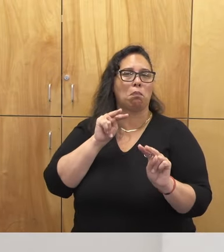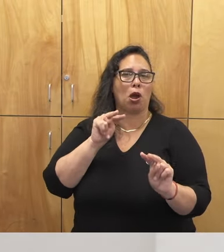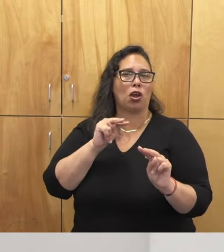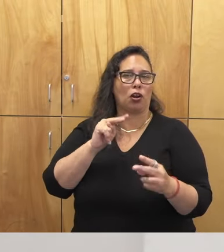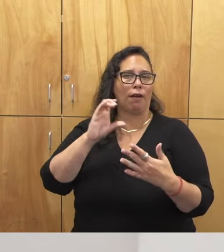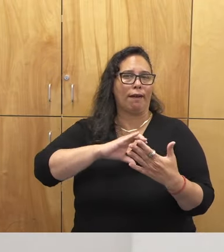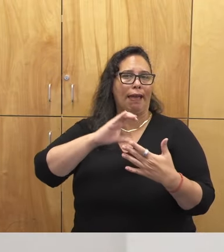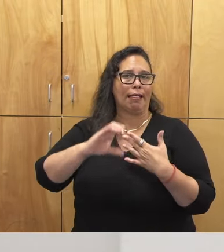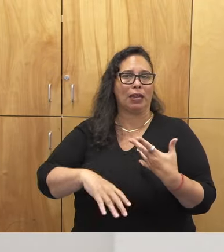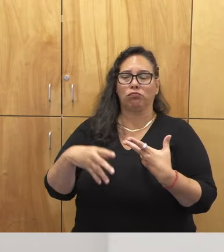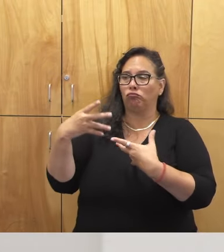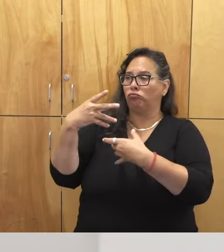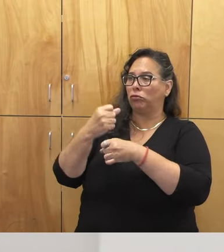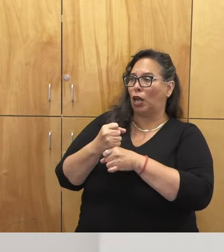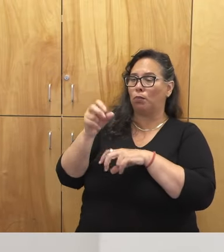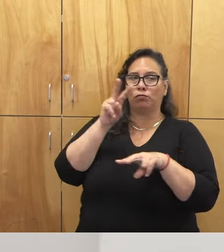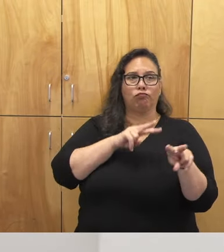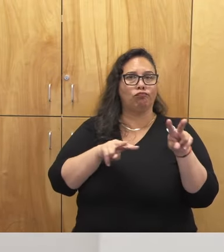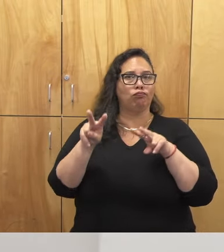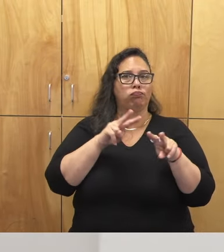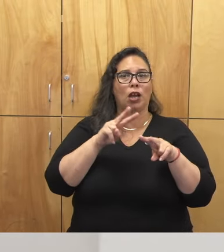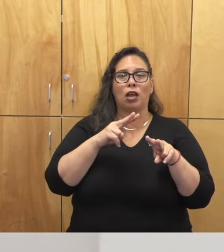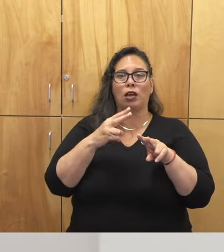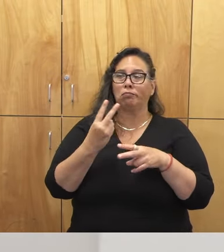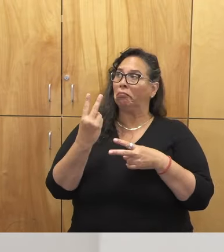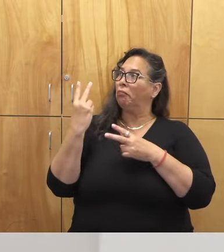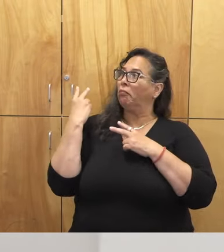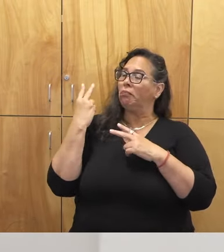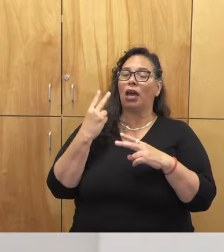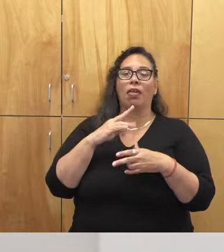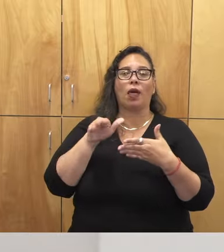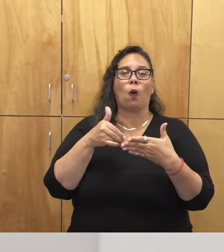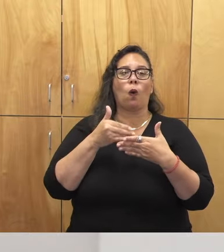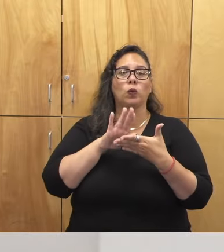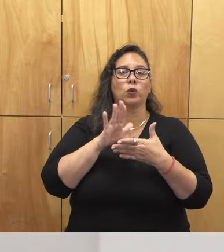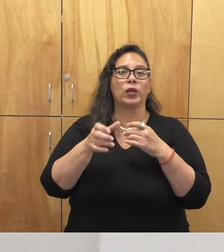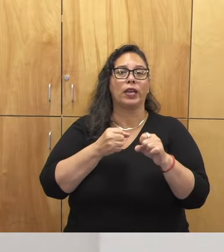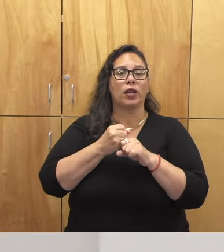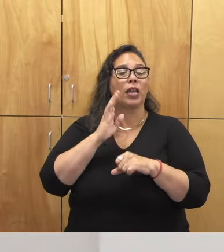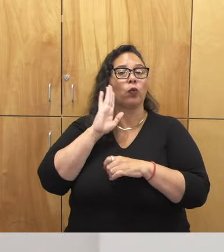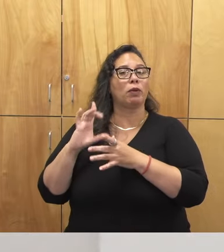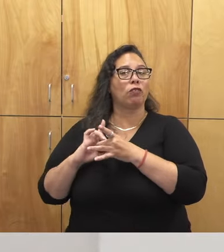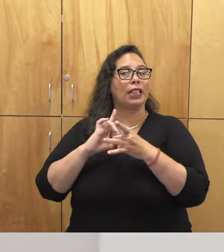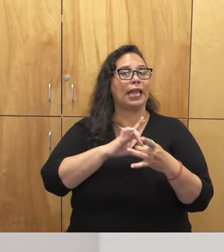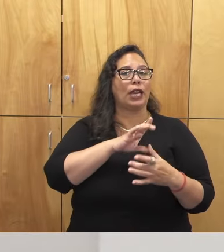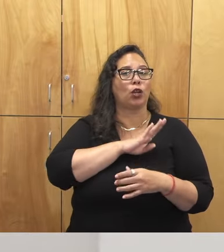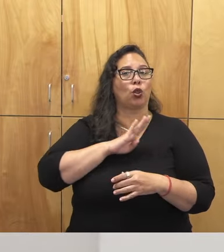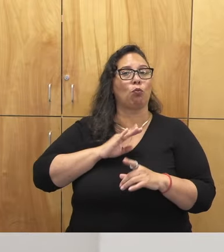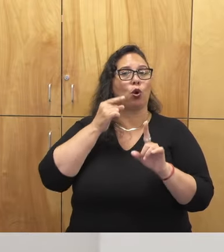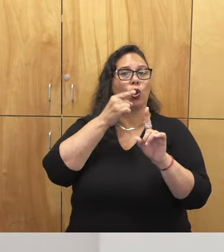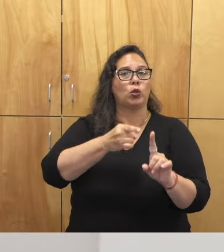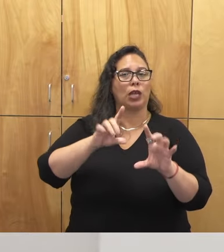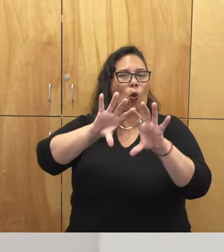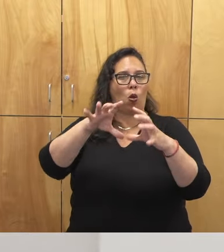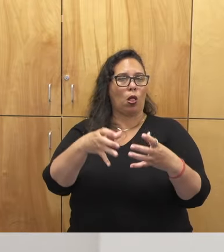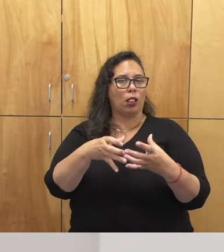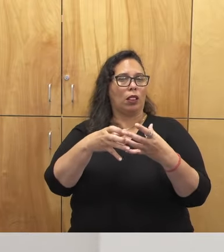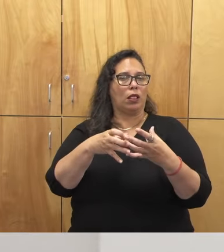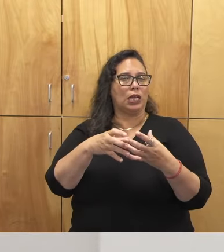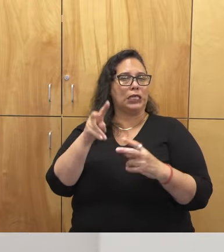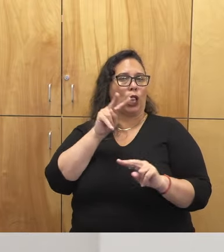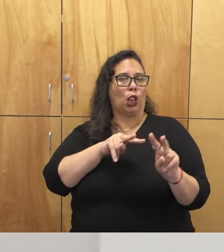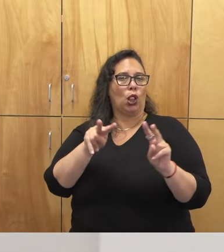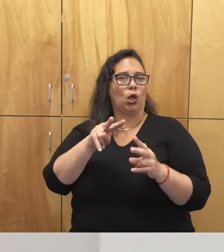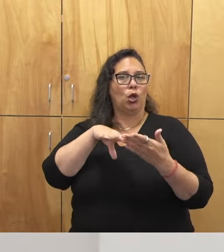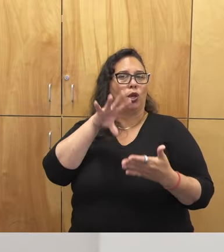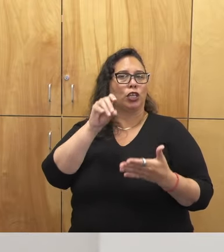look at data for this entire school year that will be related to our board goals, but also taking a more holistic look on student outcomes. And then